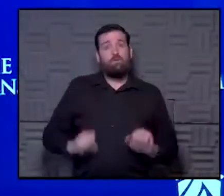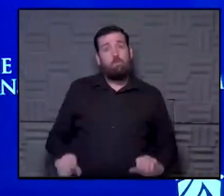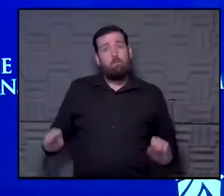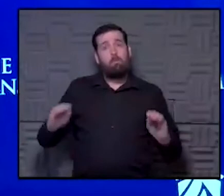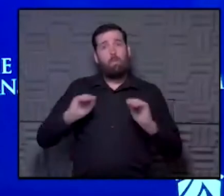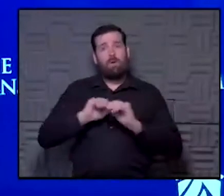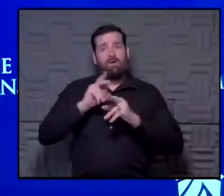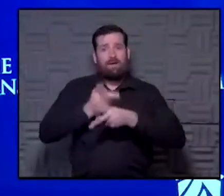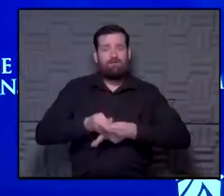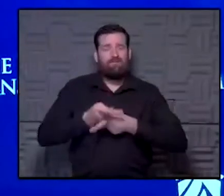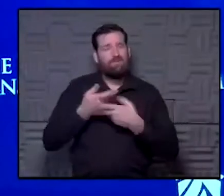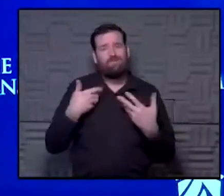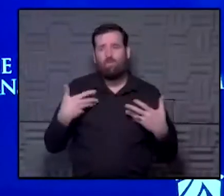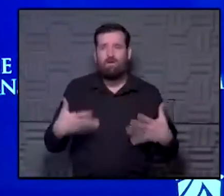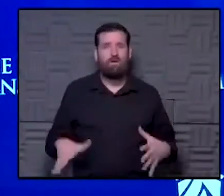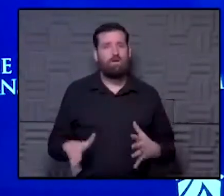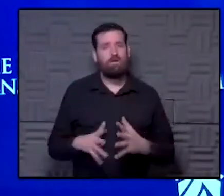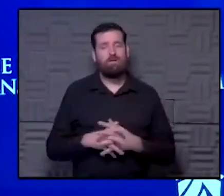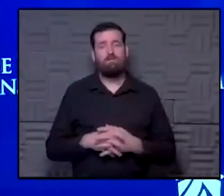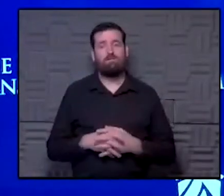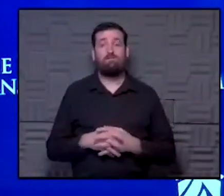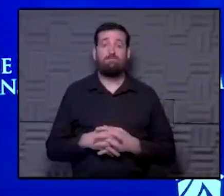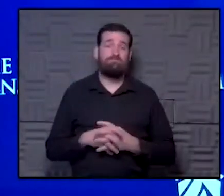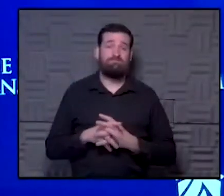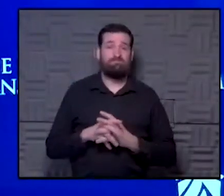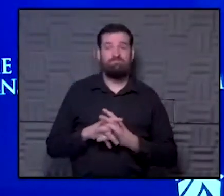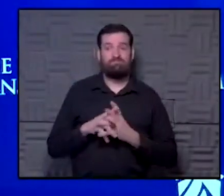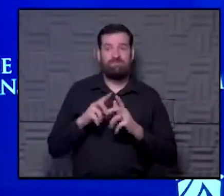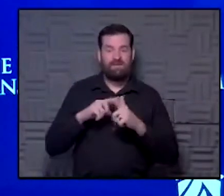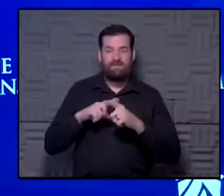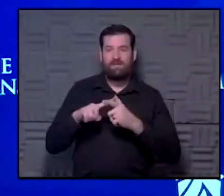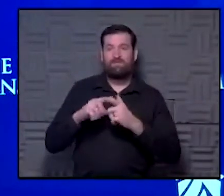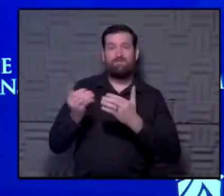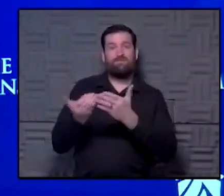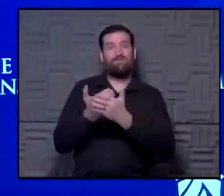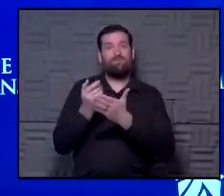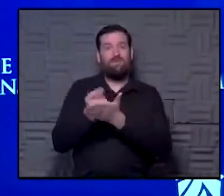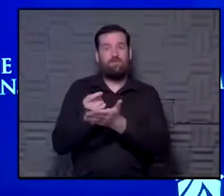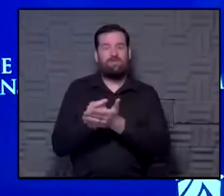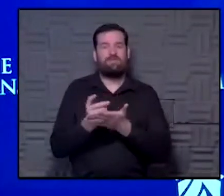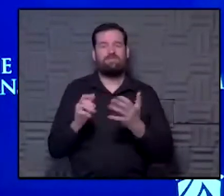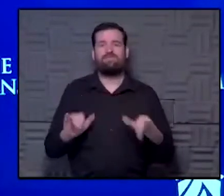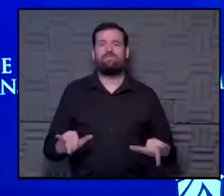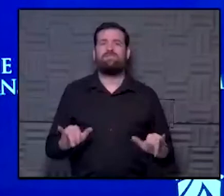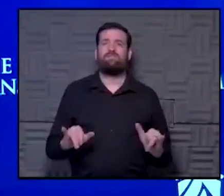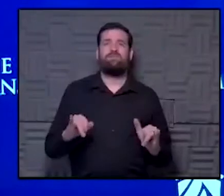careful. And then watch the new therapies come out and say, what if?